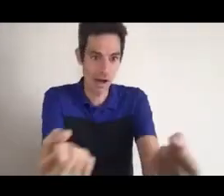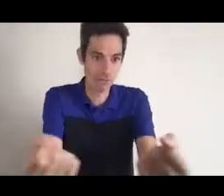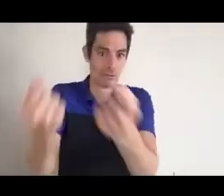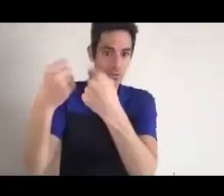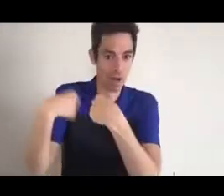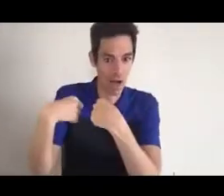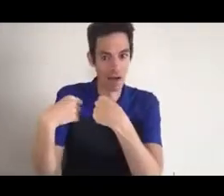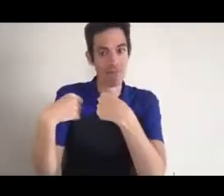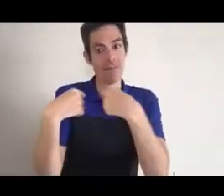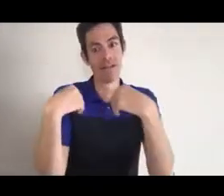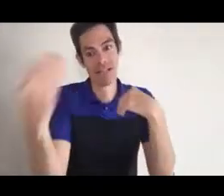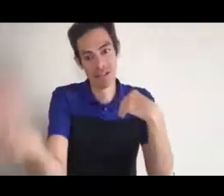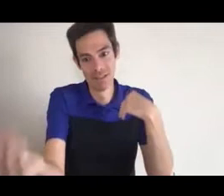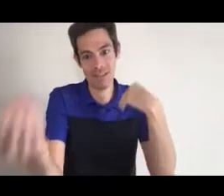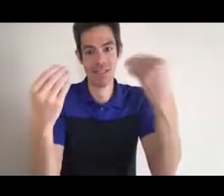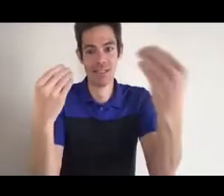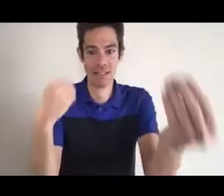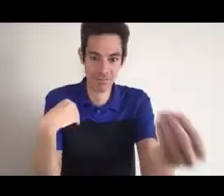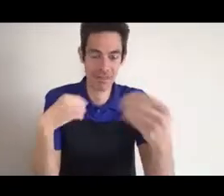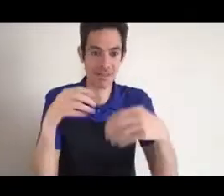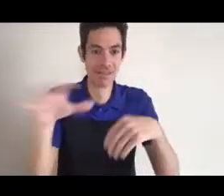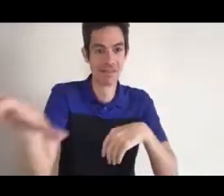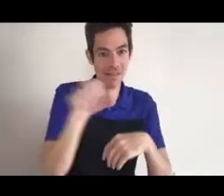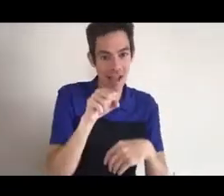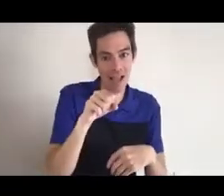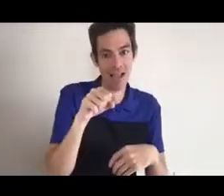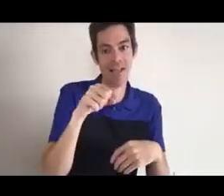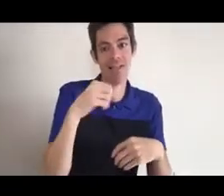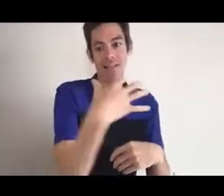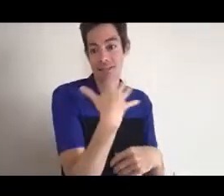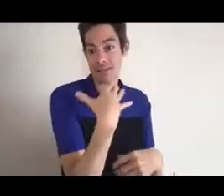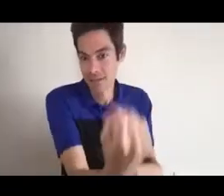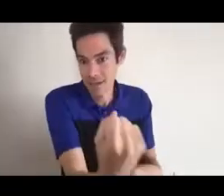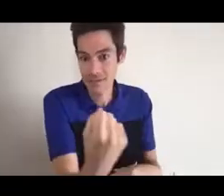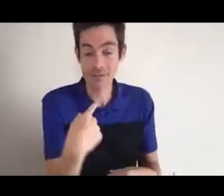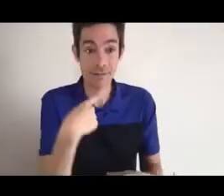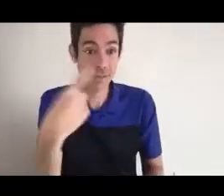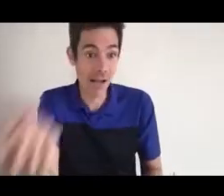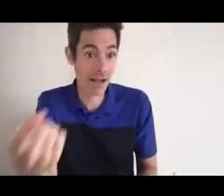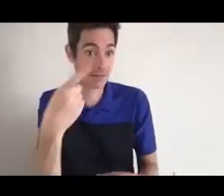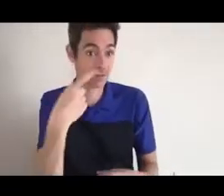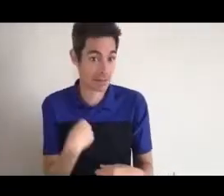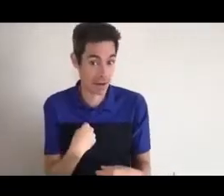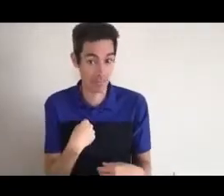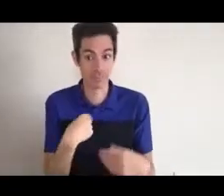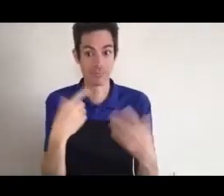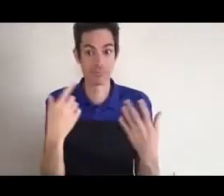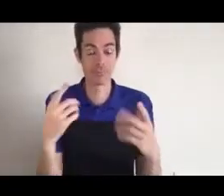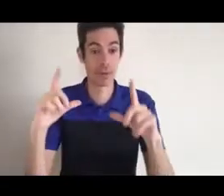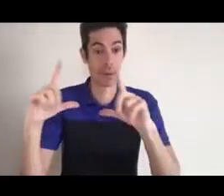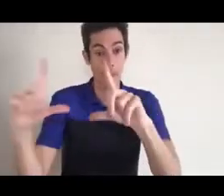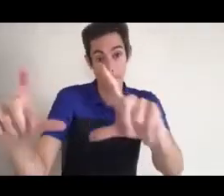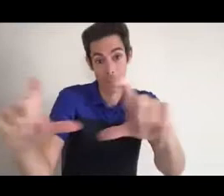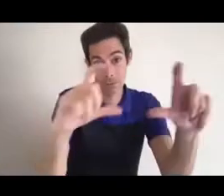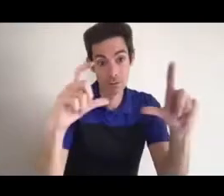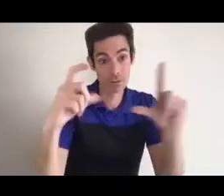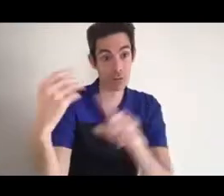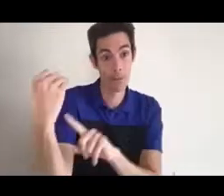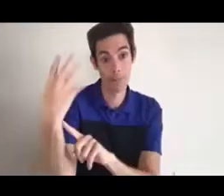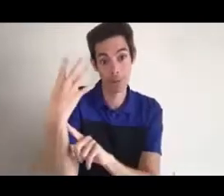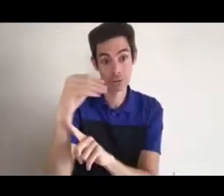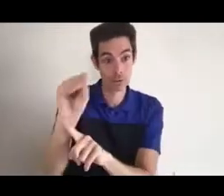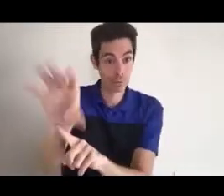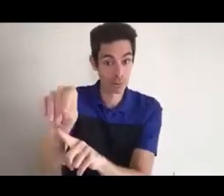showing the direction, texting, driving, taking, giving,